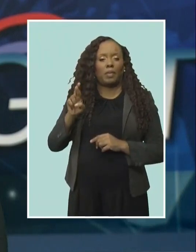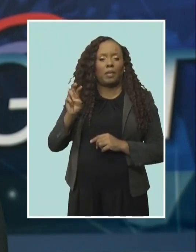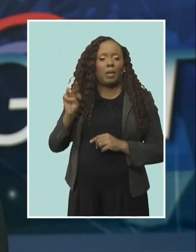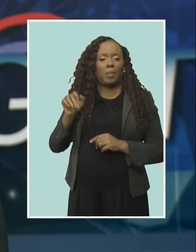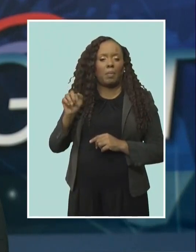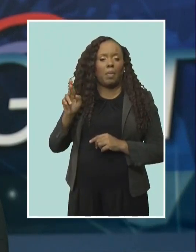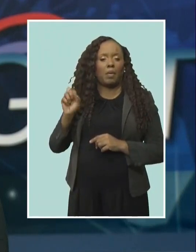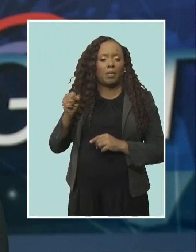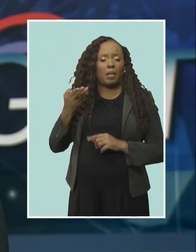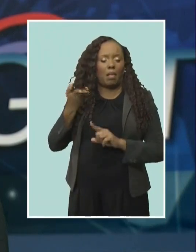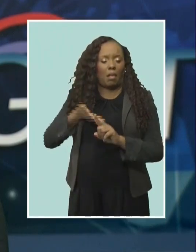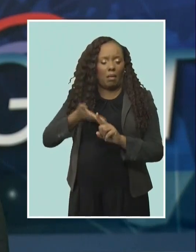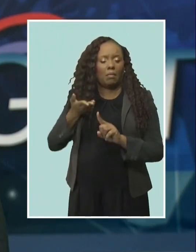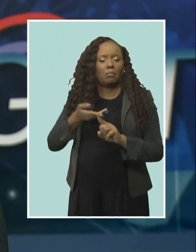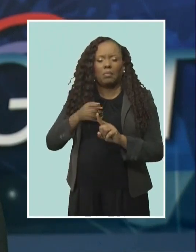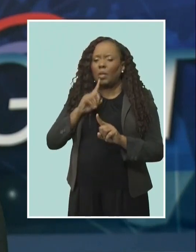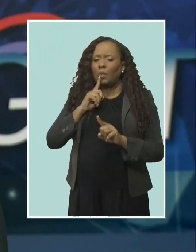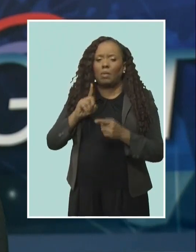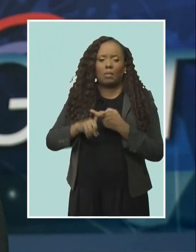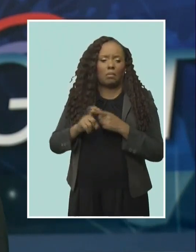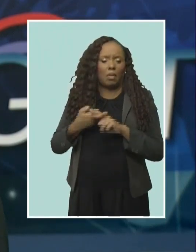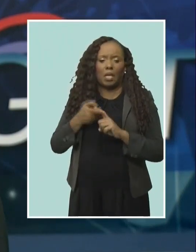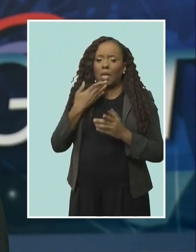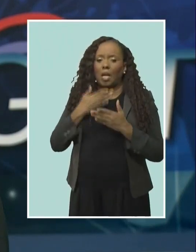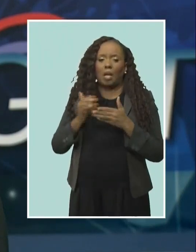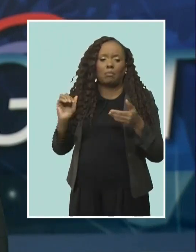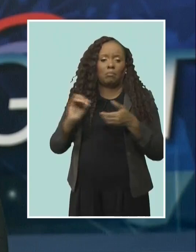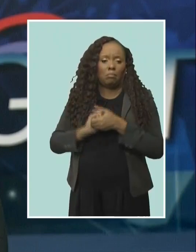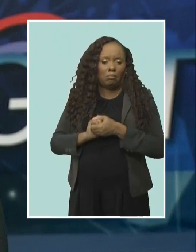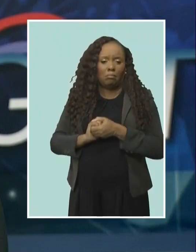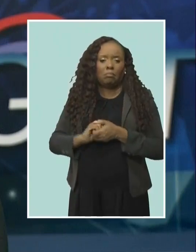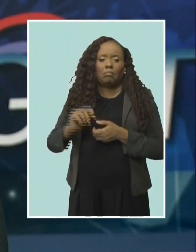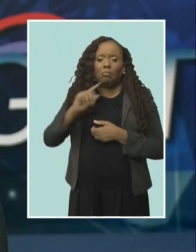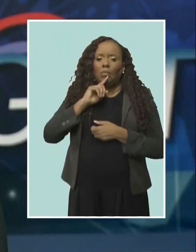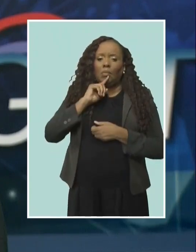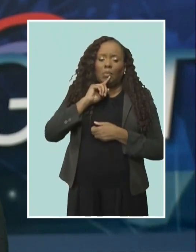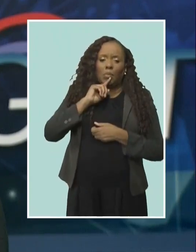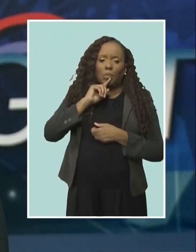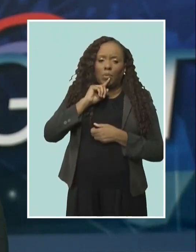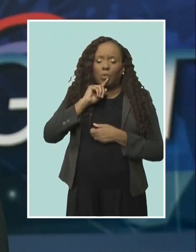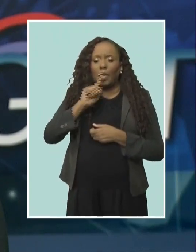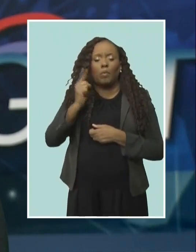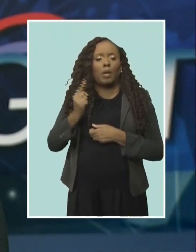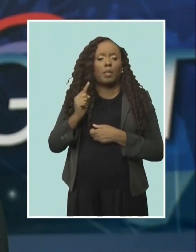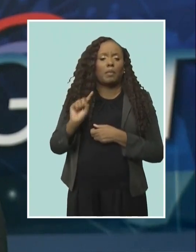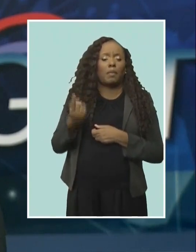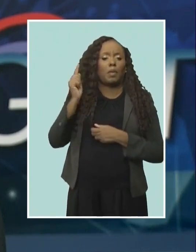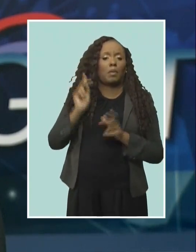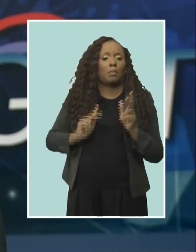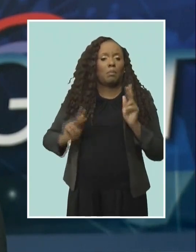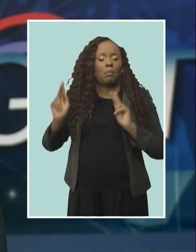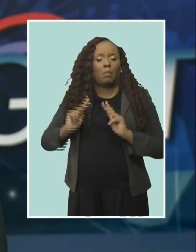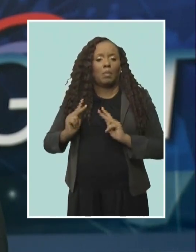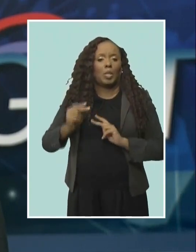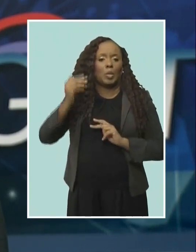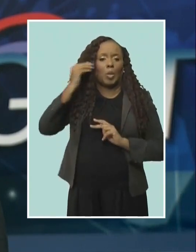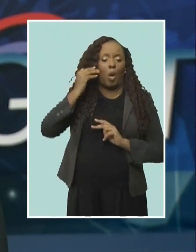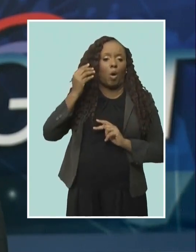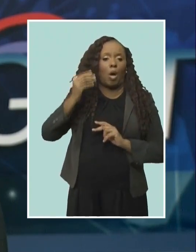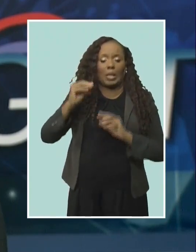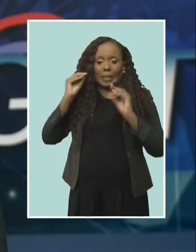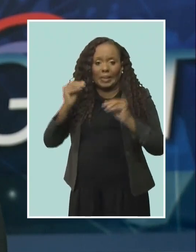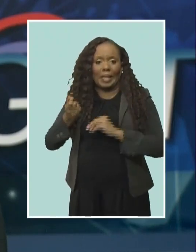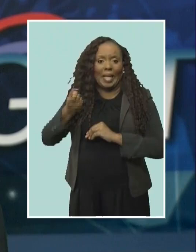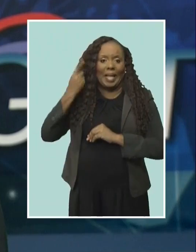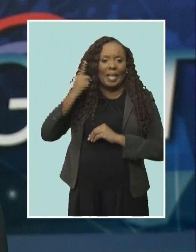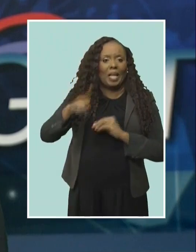late historian as a friend and colleague who was a pioneer in the area of local and regional history. He was speaking